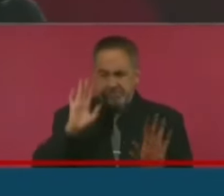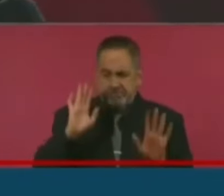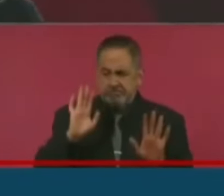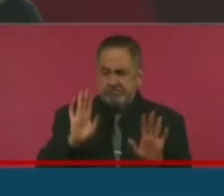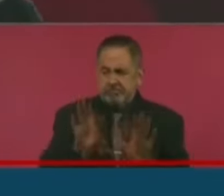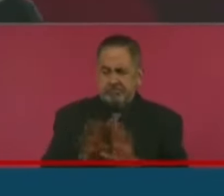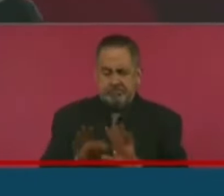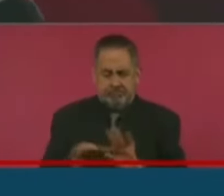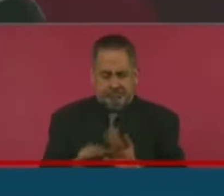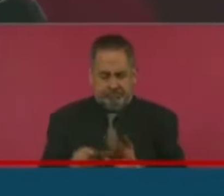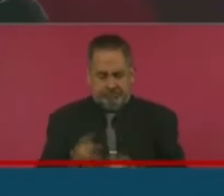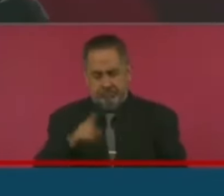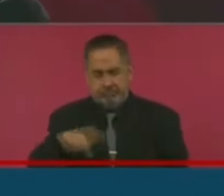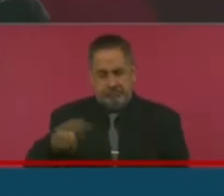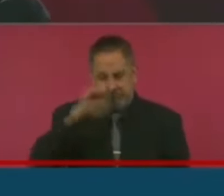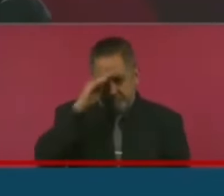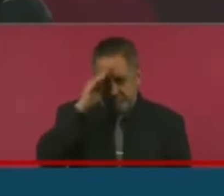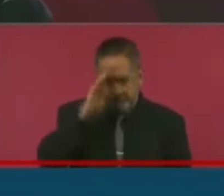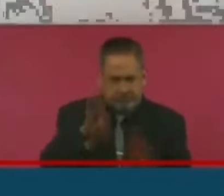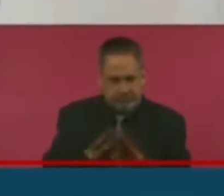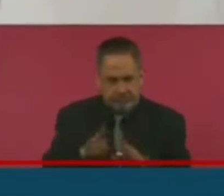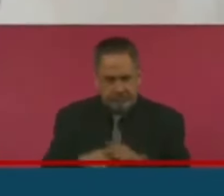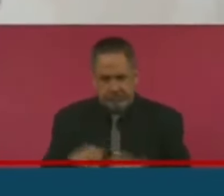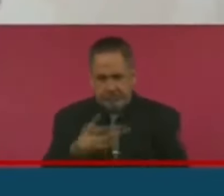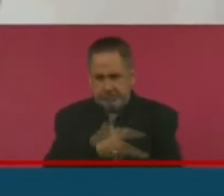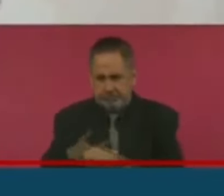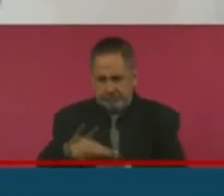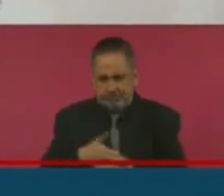was that the embassy be protected,